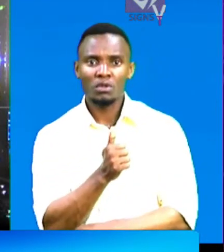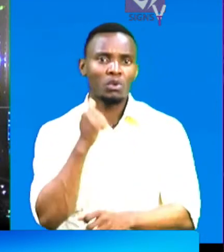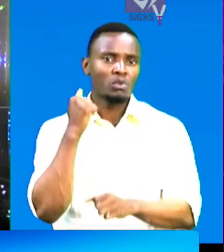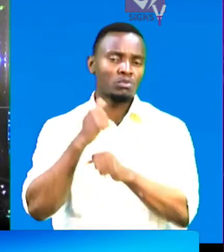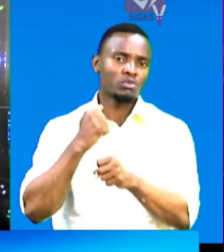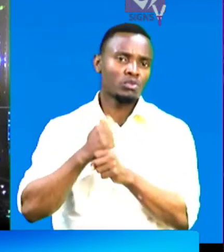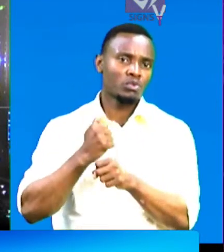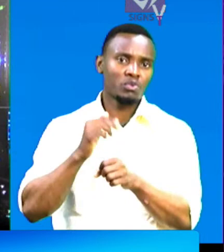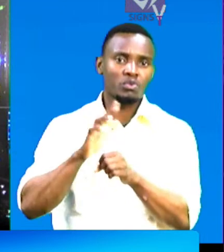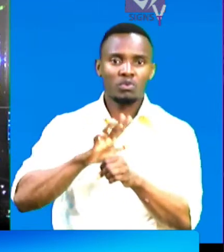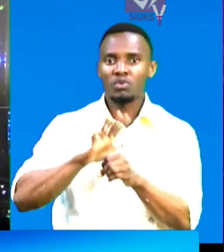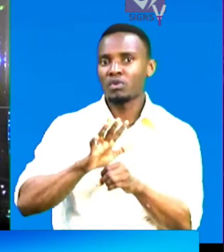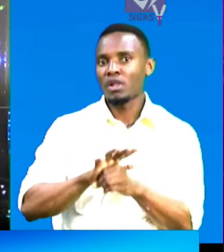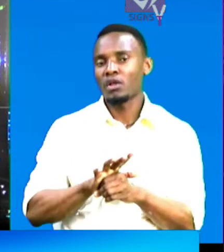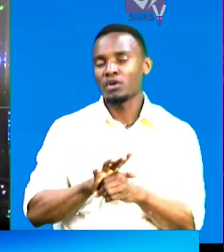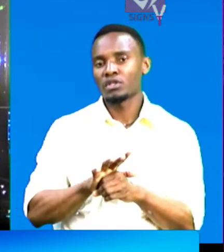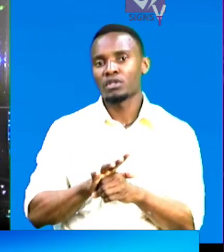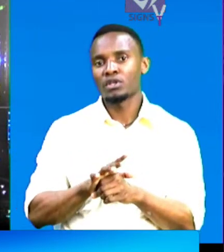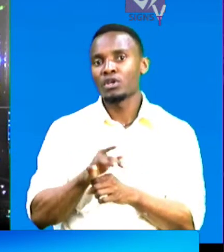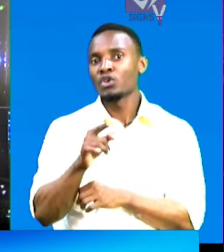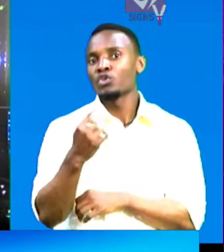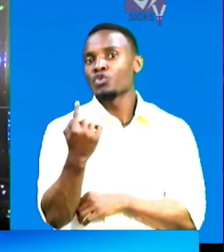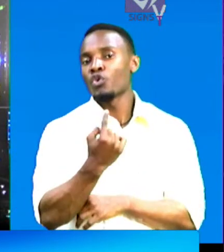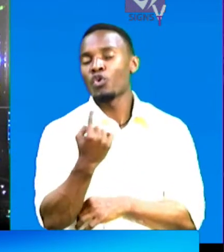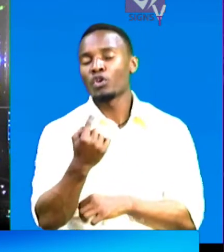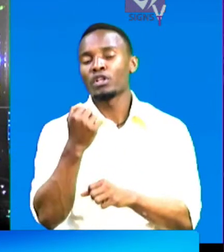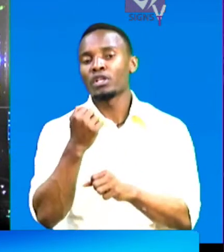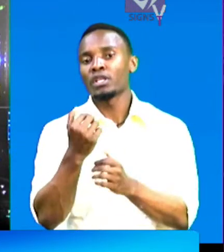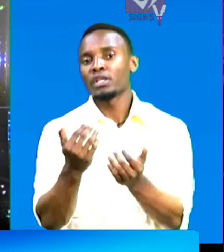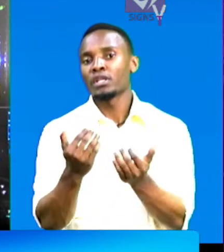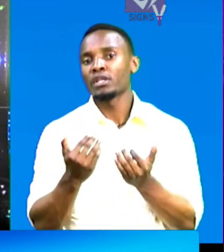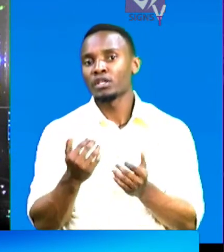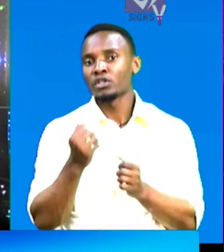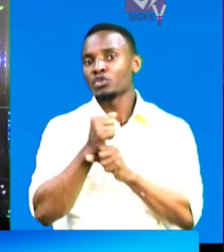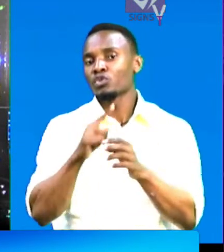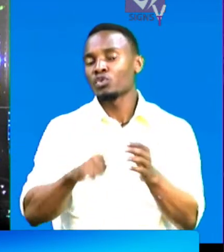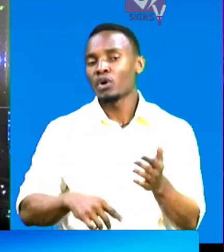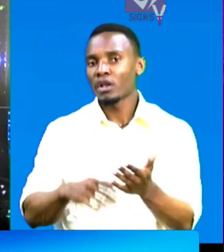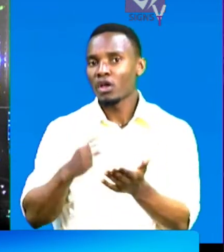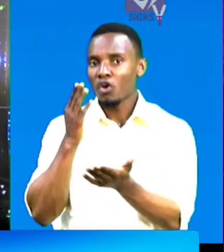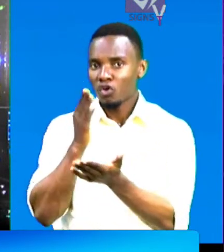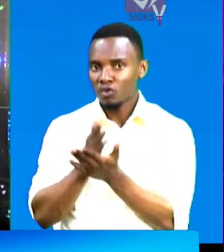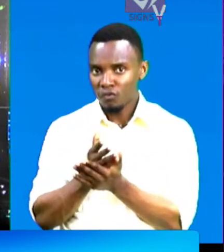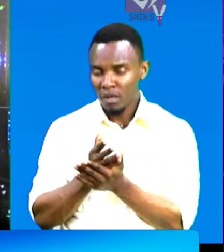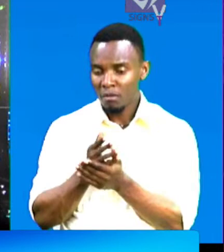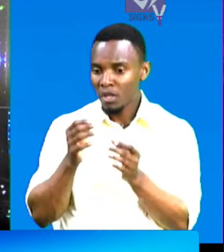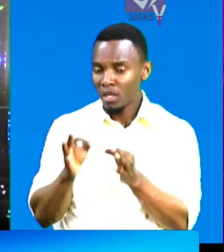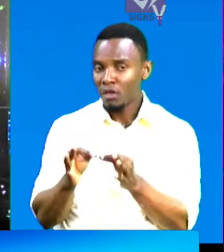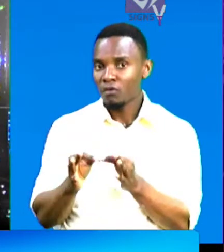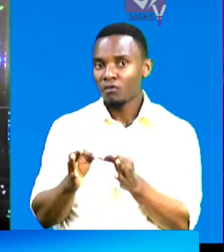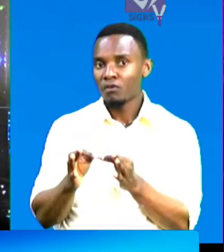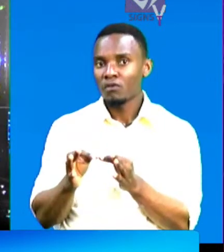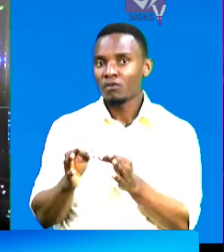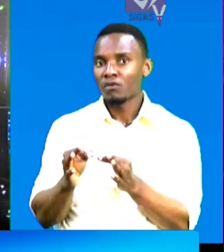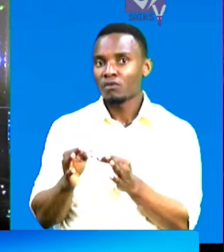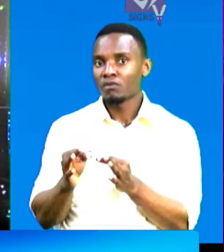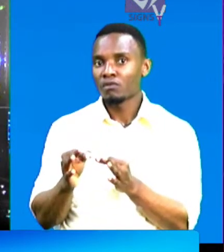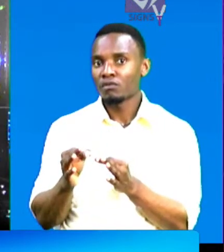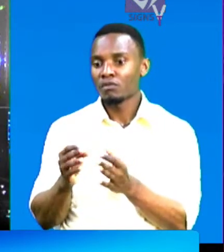work. You only need to confirm if your